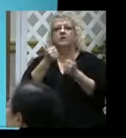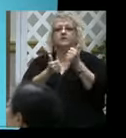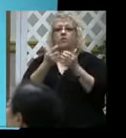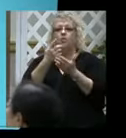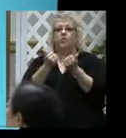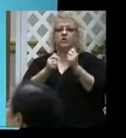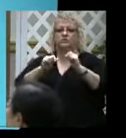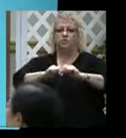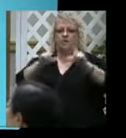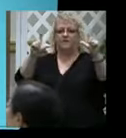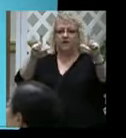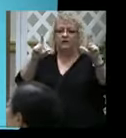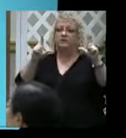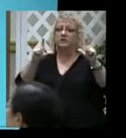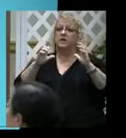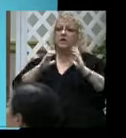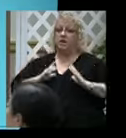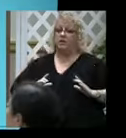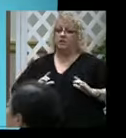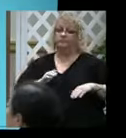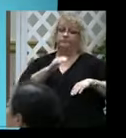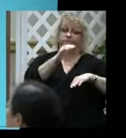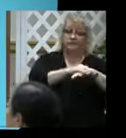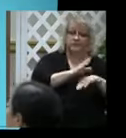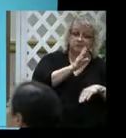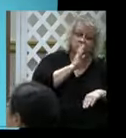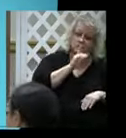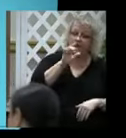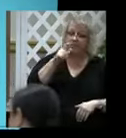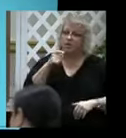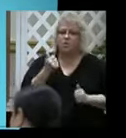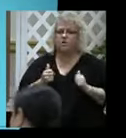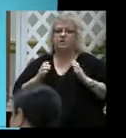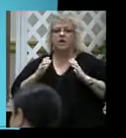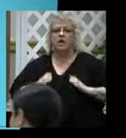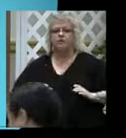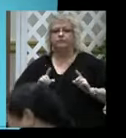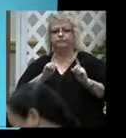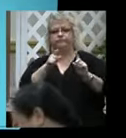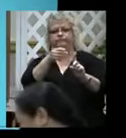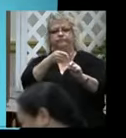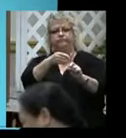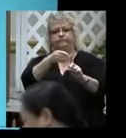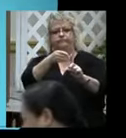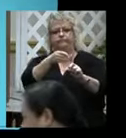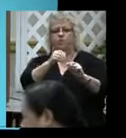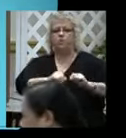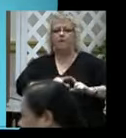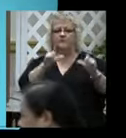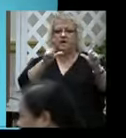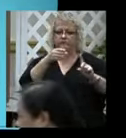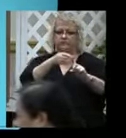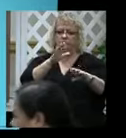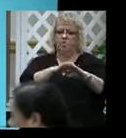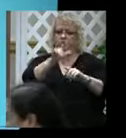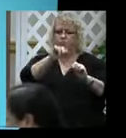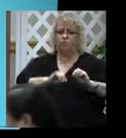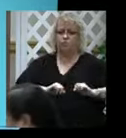do users, whether they're English-speaking or LEPs, what sites are most clicked on? Where do they visit? Do you have a place on your site